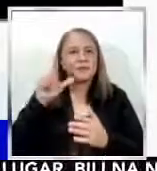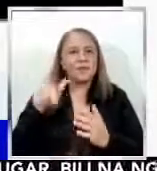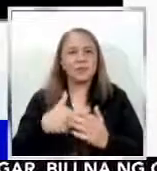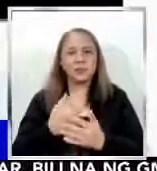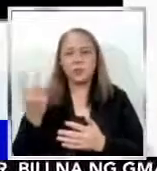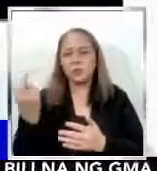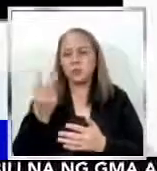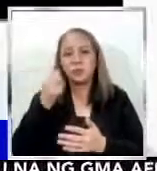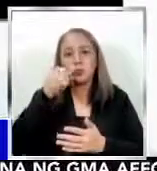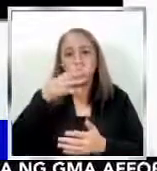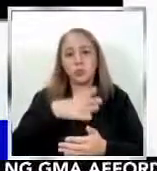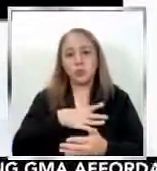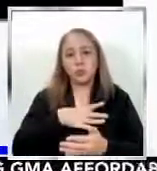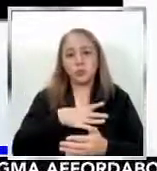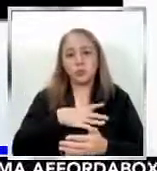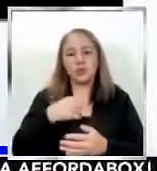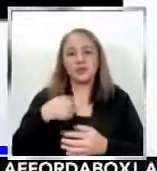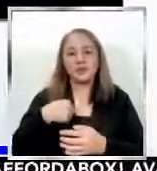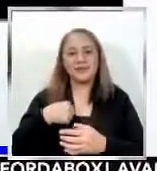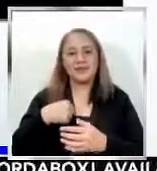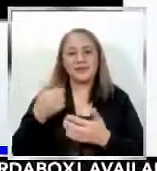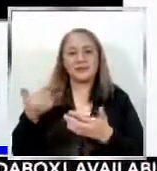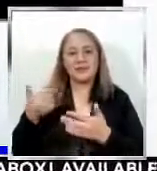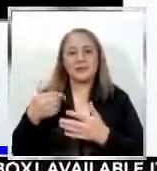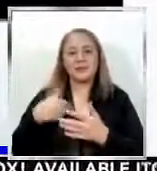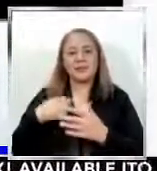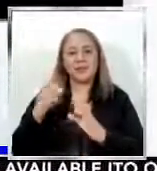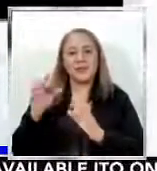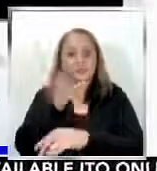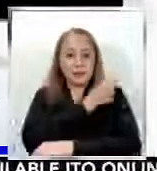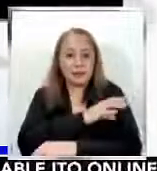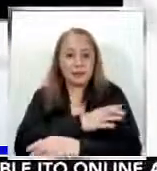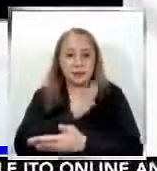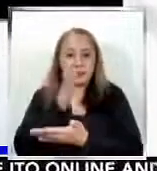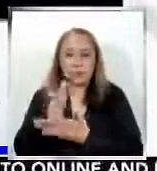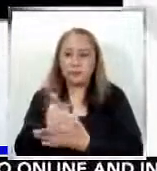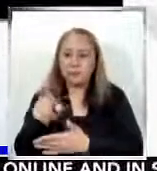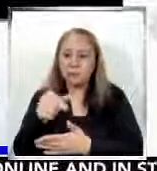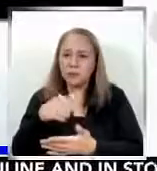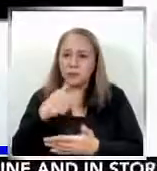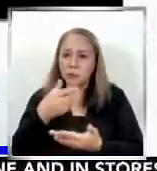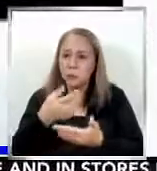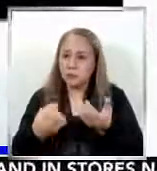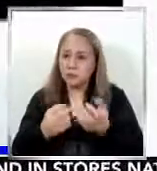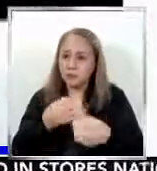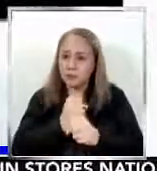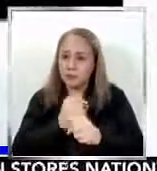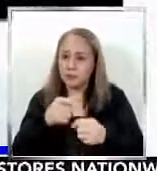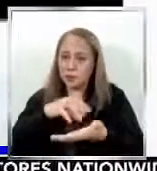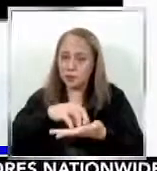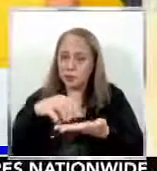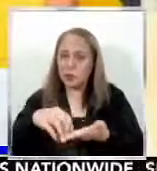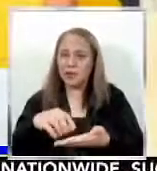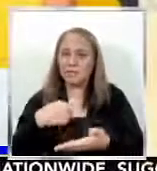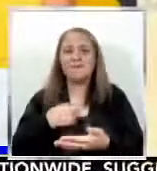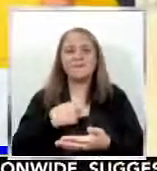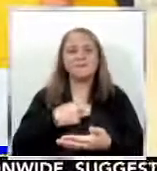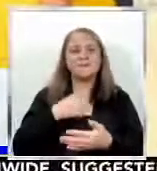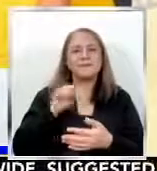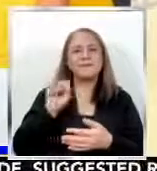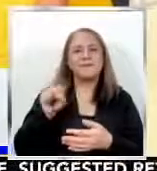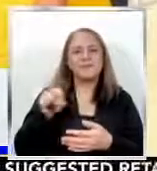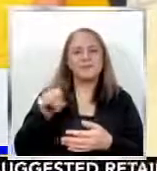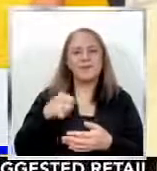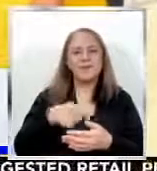this chiropractic office we go to, they asked like, are you selling these cookies? And then I was like, yep. And so that's